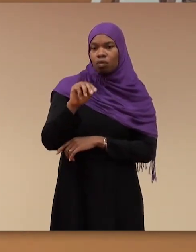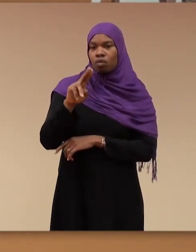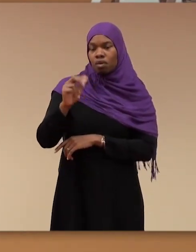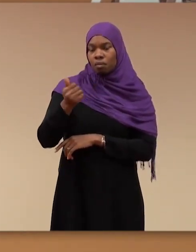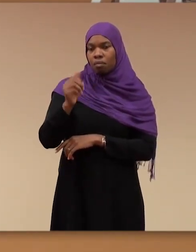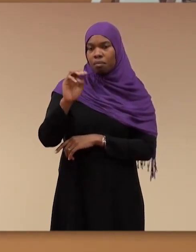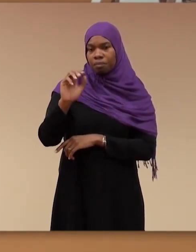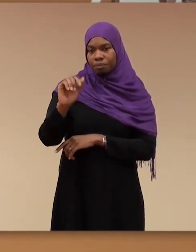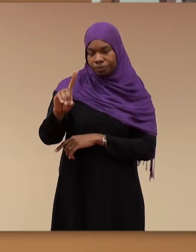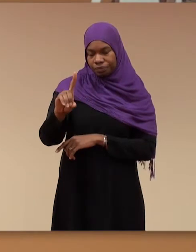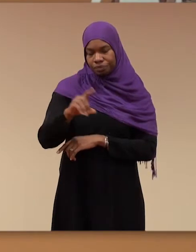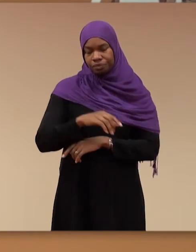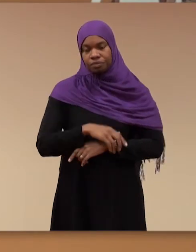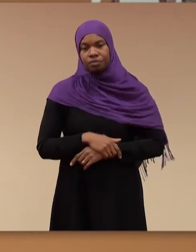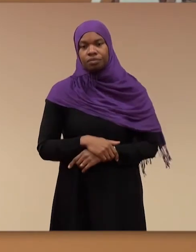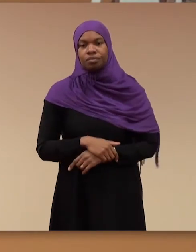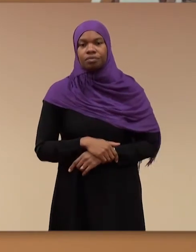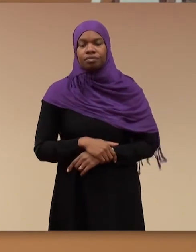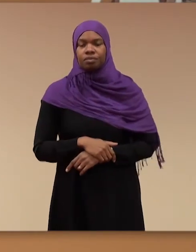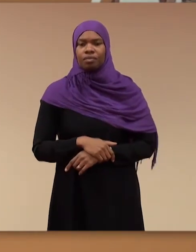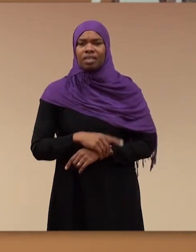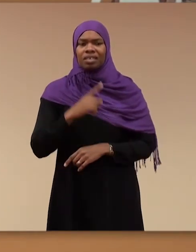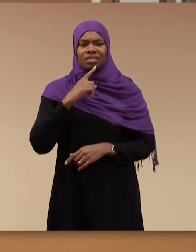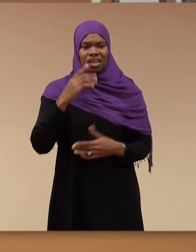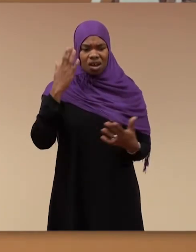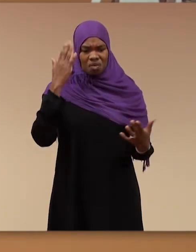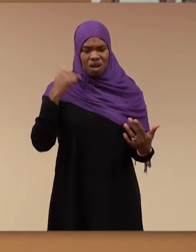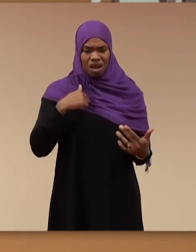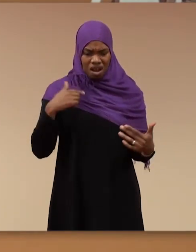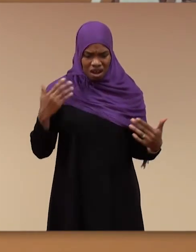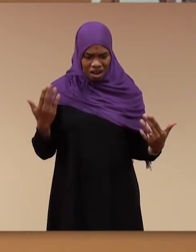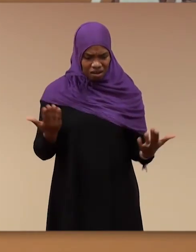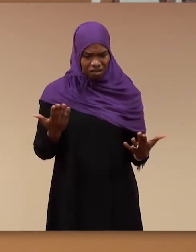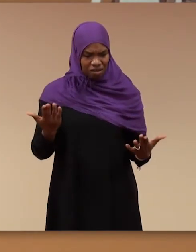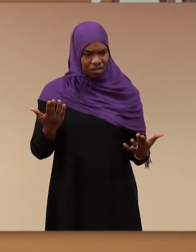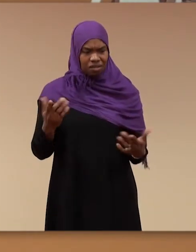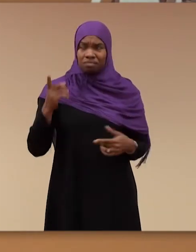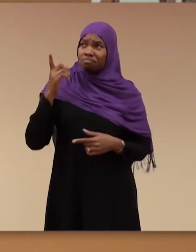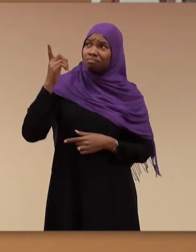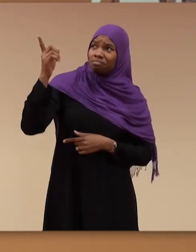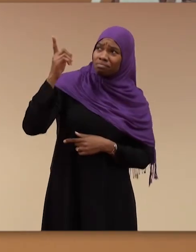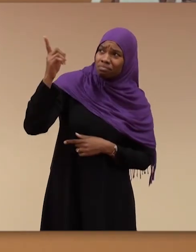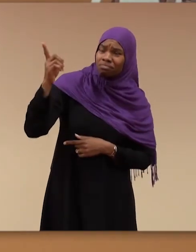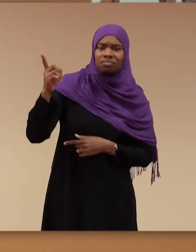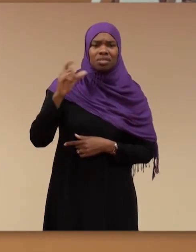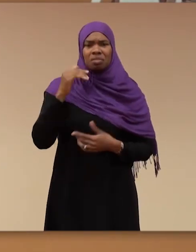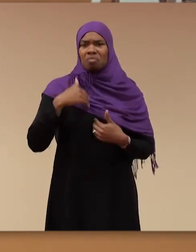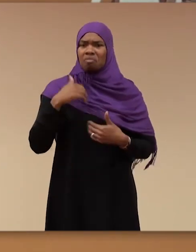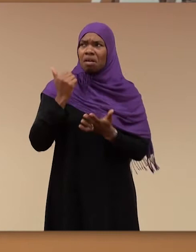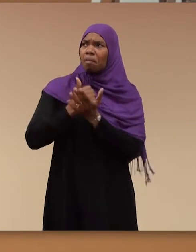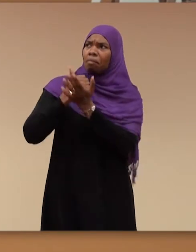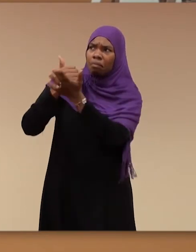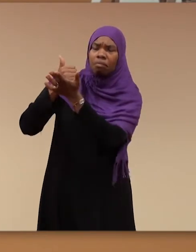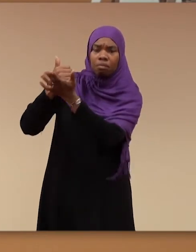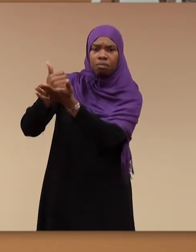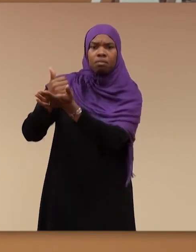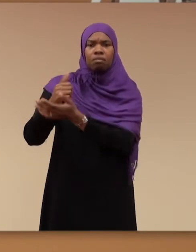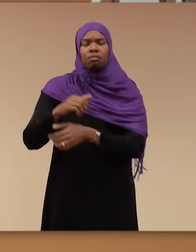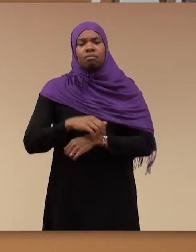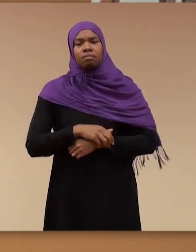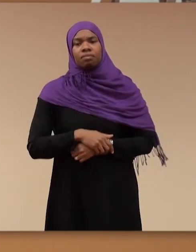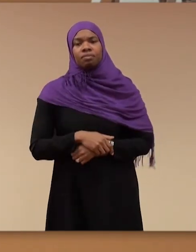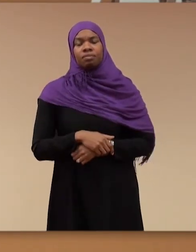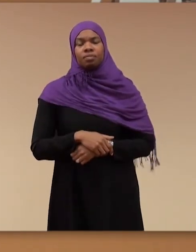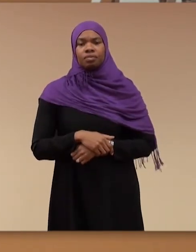Muttalib said, how come nobody is helping that poor guy? So he gathered the people from those tribes, Banu Hashim,